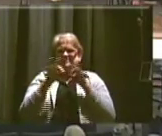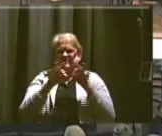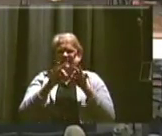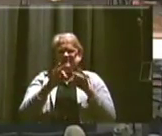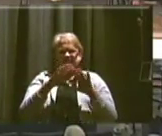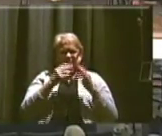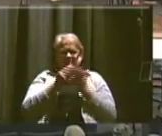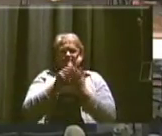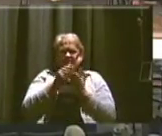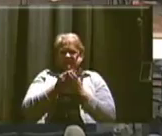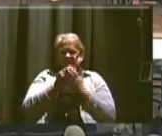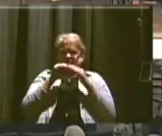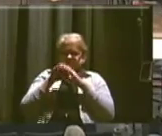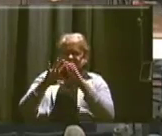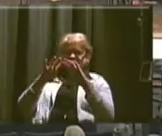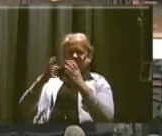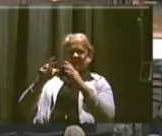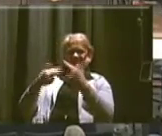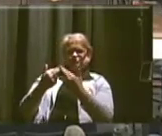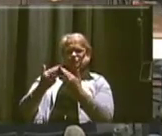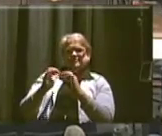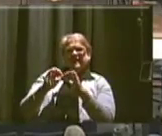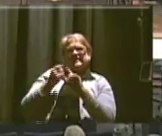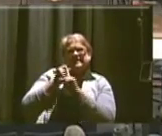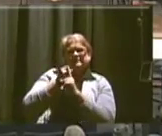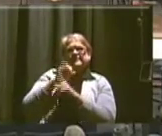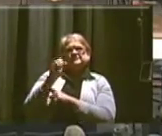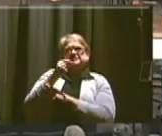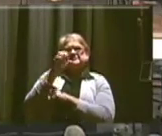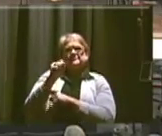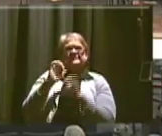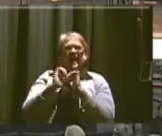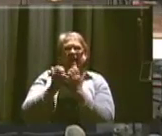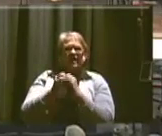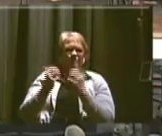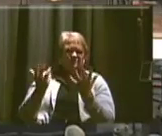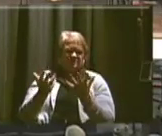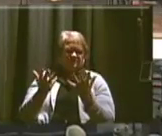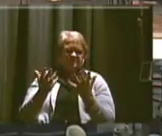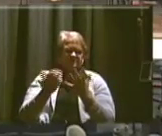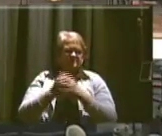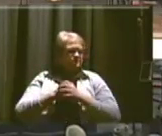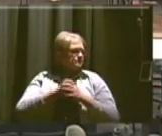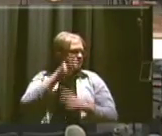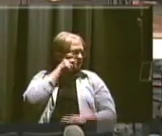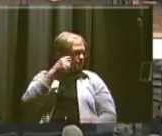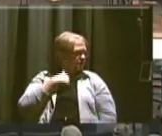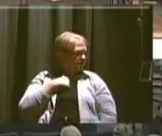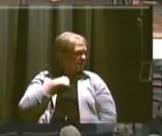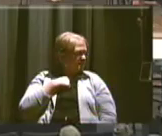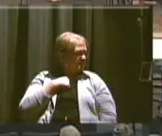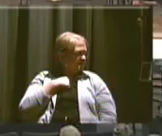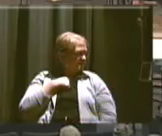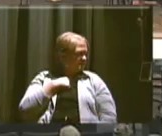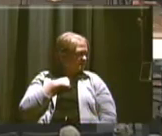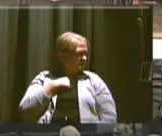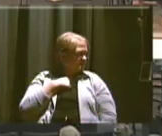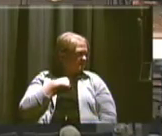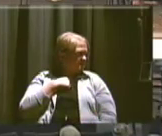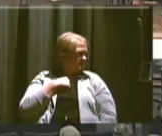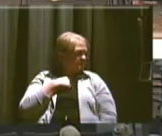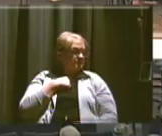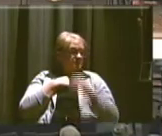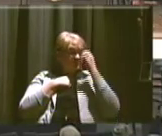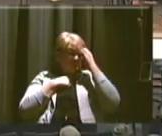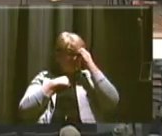into impacting JCPS. Can you all hear me? Am I broadcasting? I don't think so.